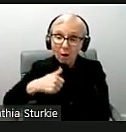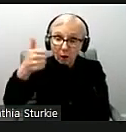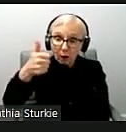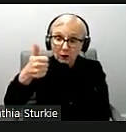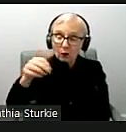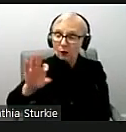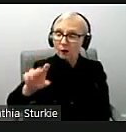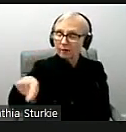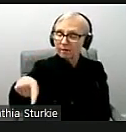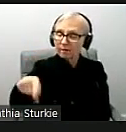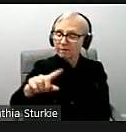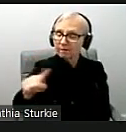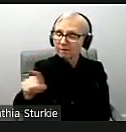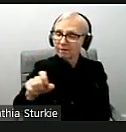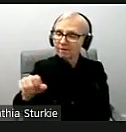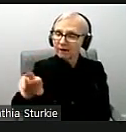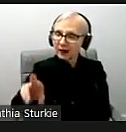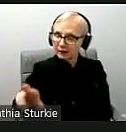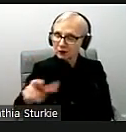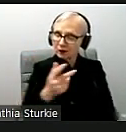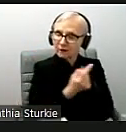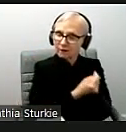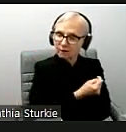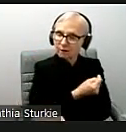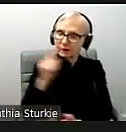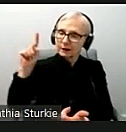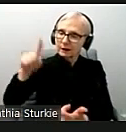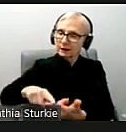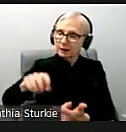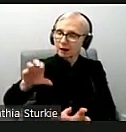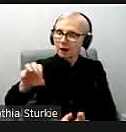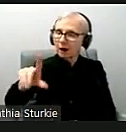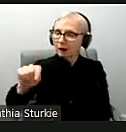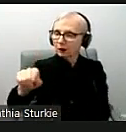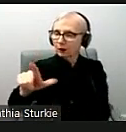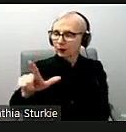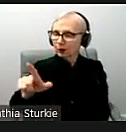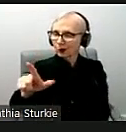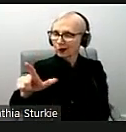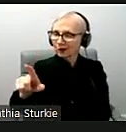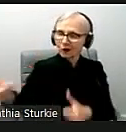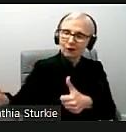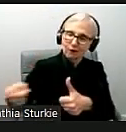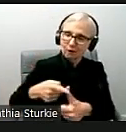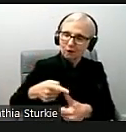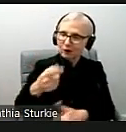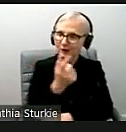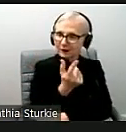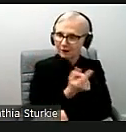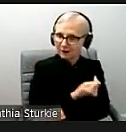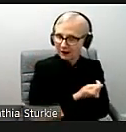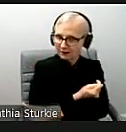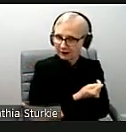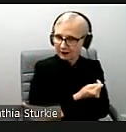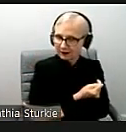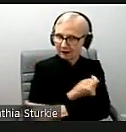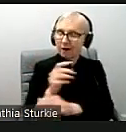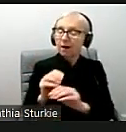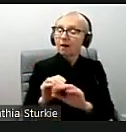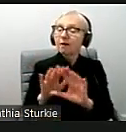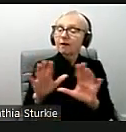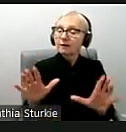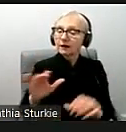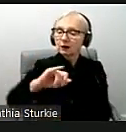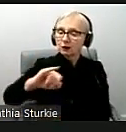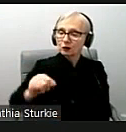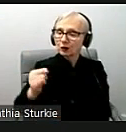Pfizer vaccine, you've got until October 21st to get your first dose of vaccine. And then obviously the Johnson &